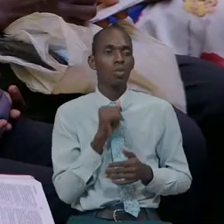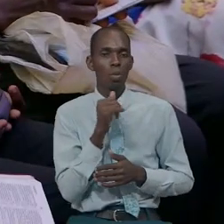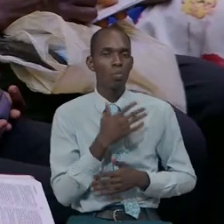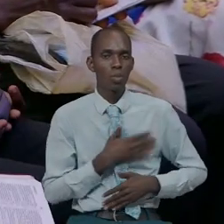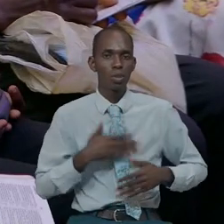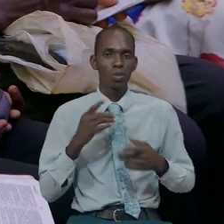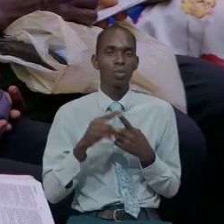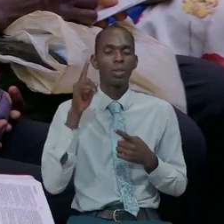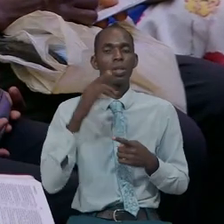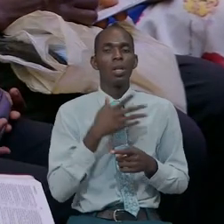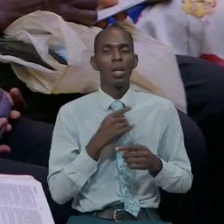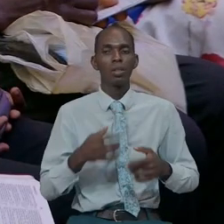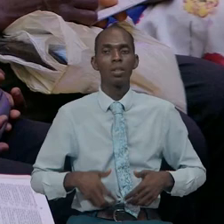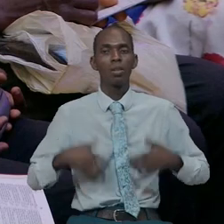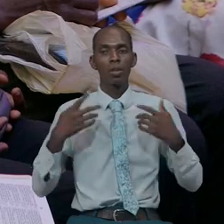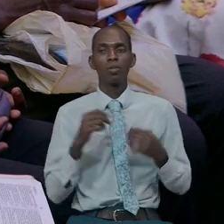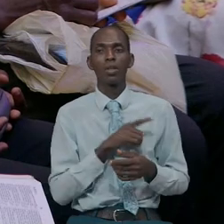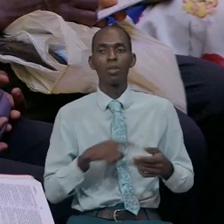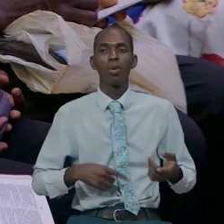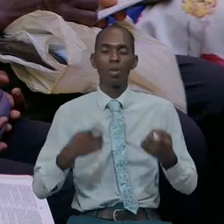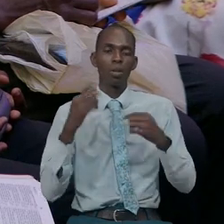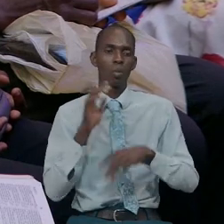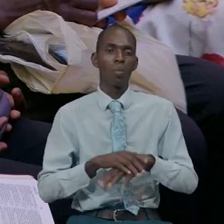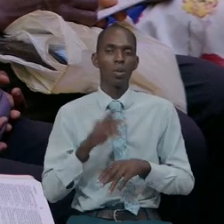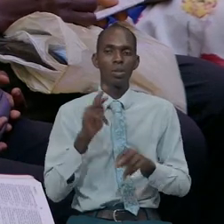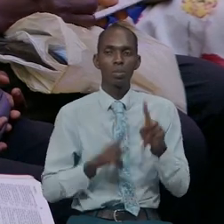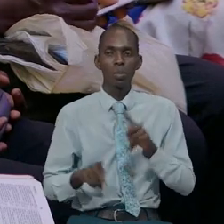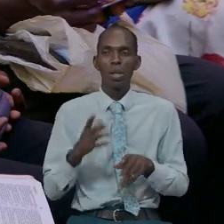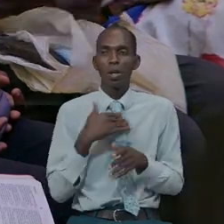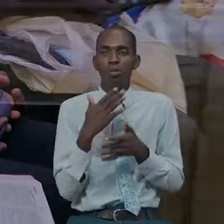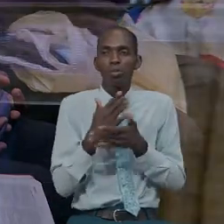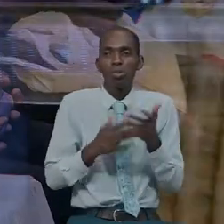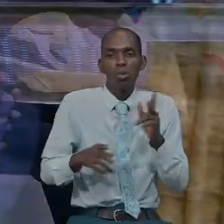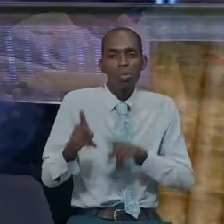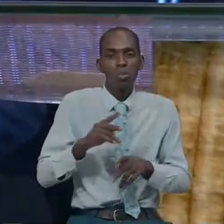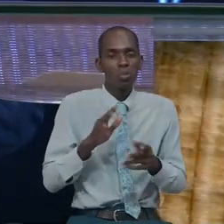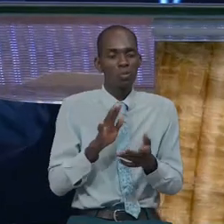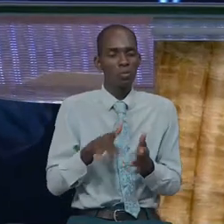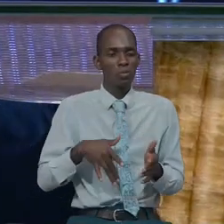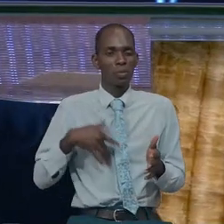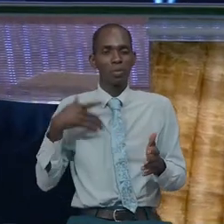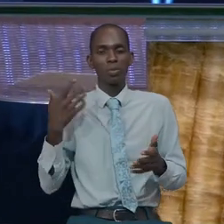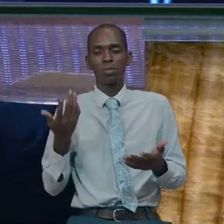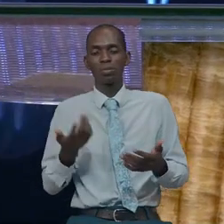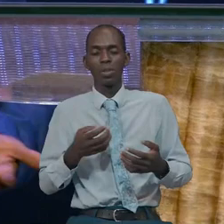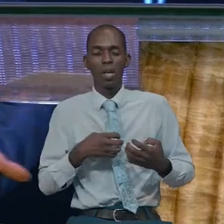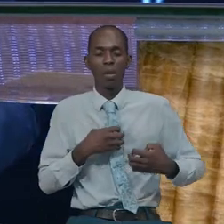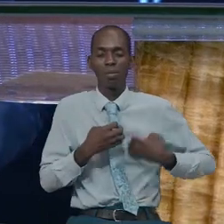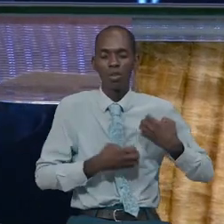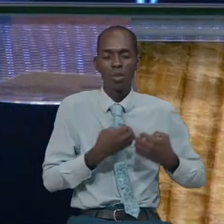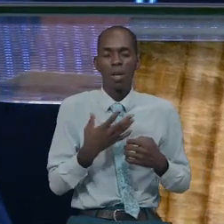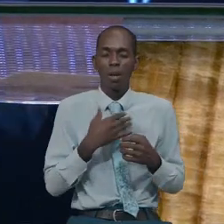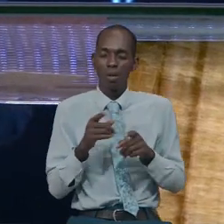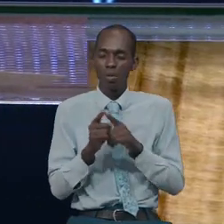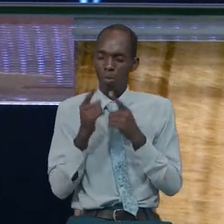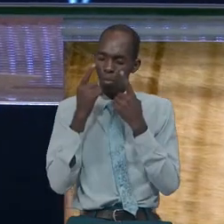then the wrath of the Lord comes upon the people. And some people become so emotional, and they were even weeping,